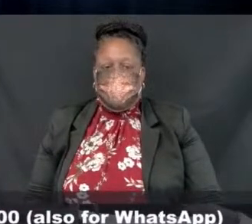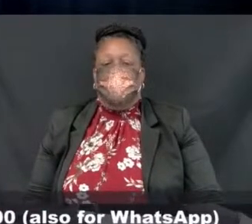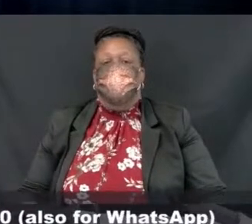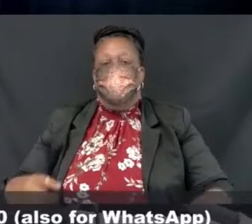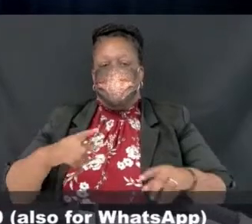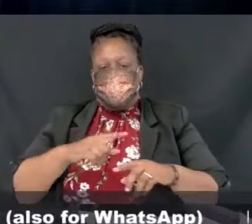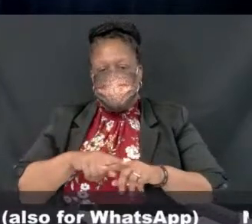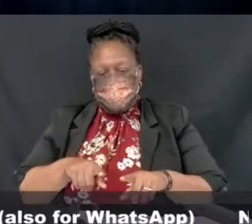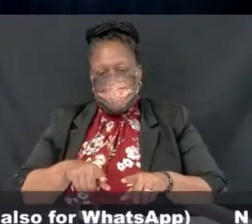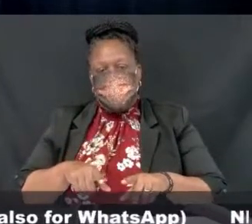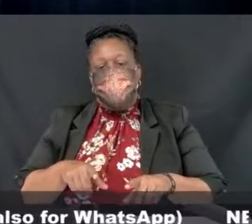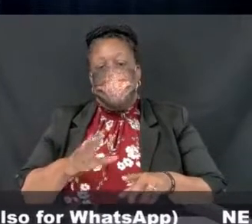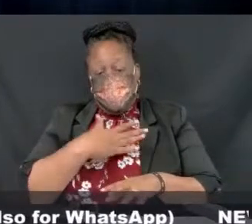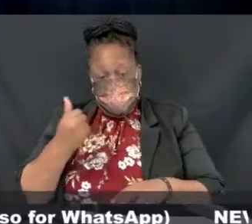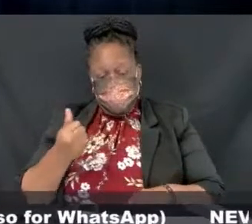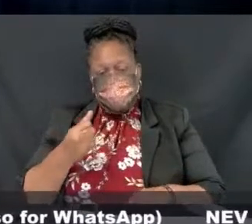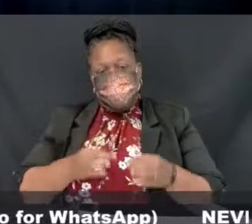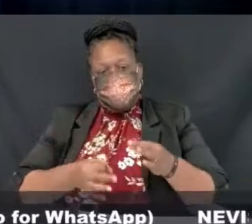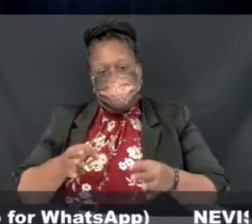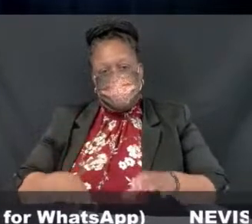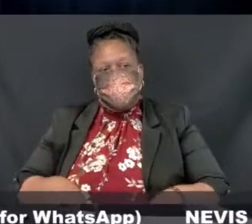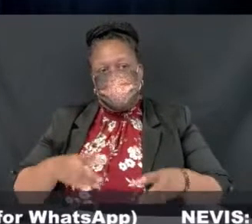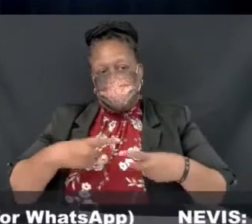vaccinated. Thank you.